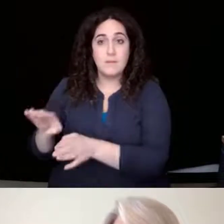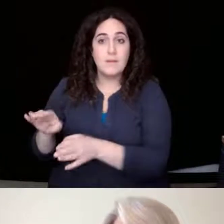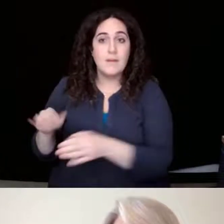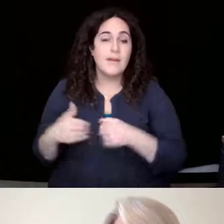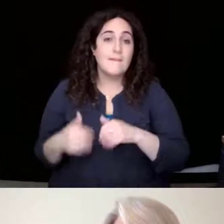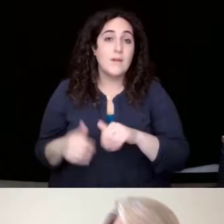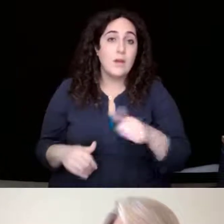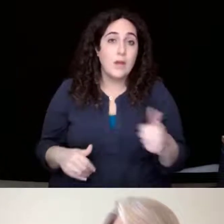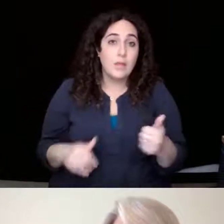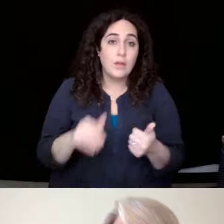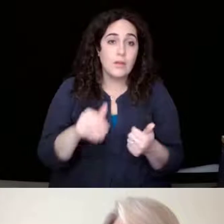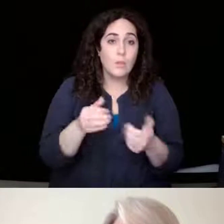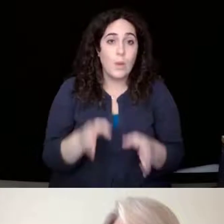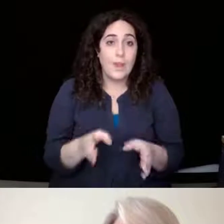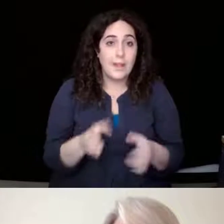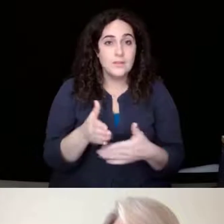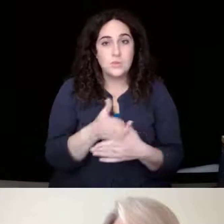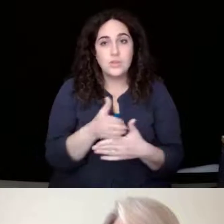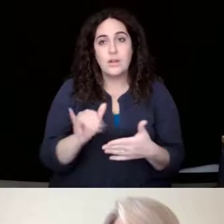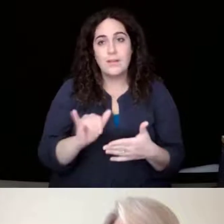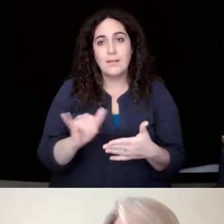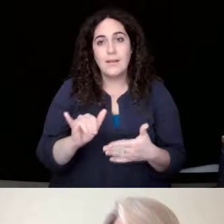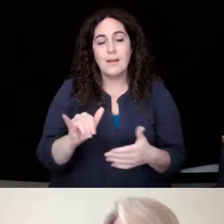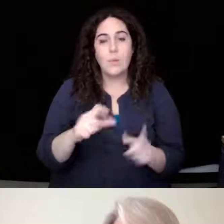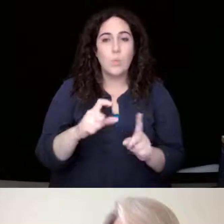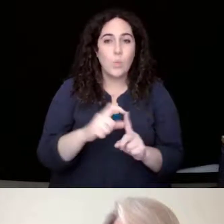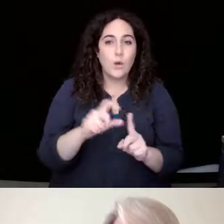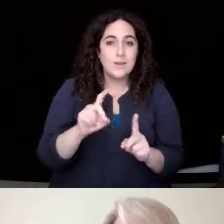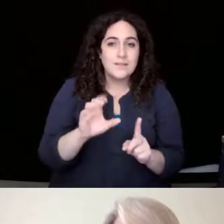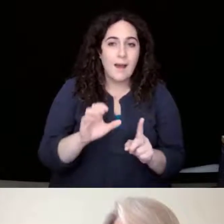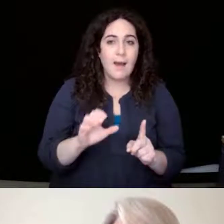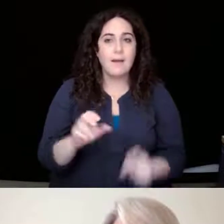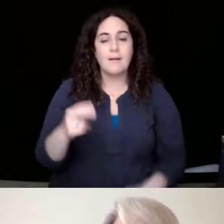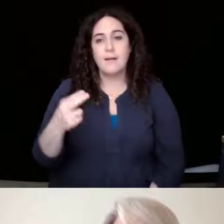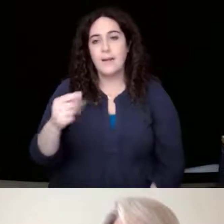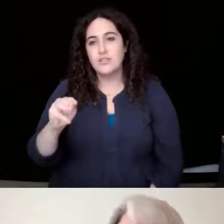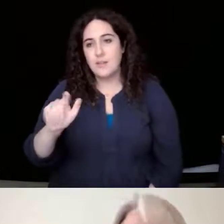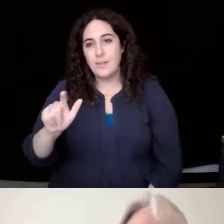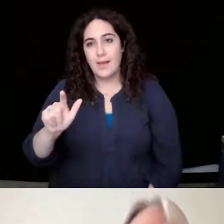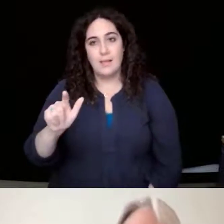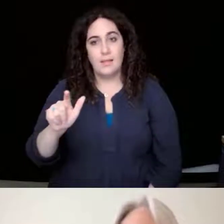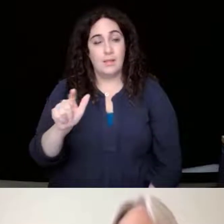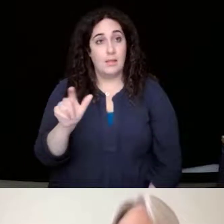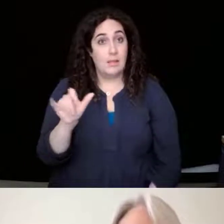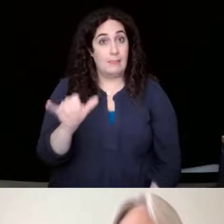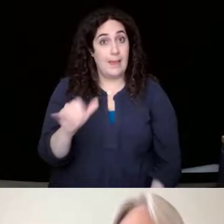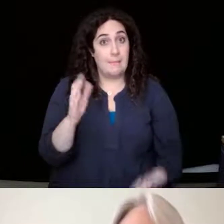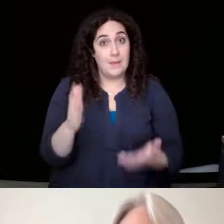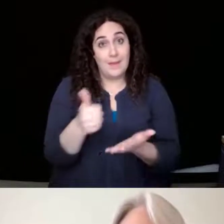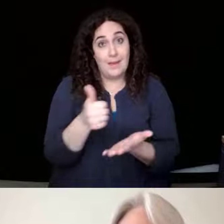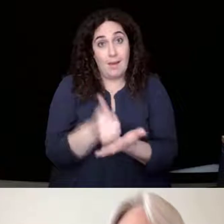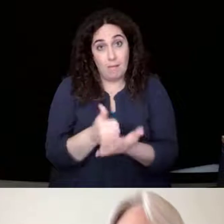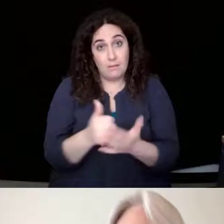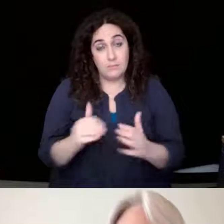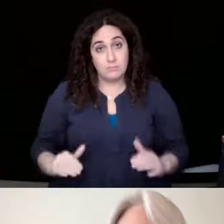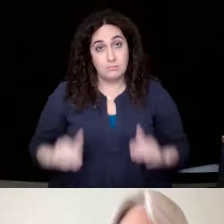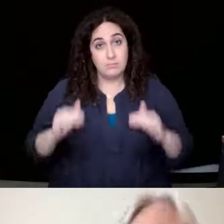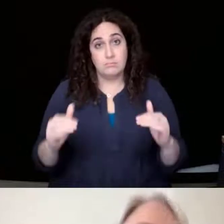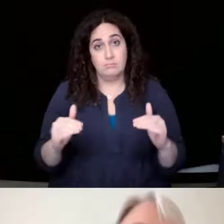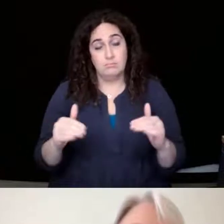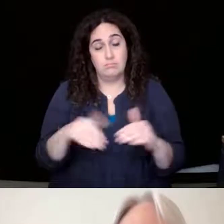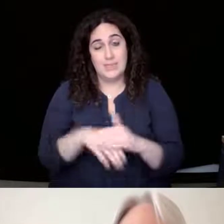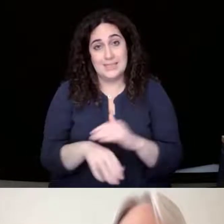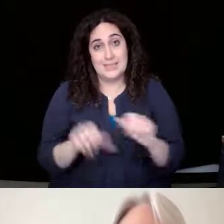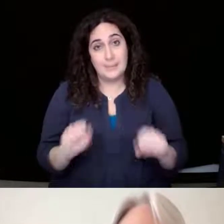file or an HTML paper, that can go some way to make things a lot more accessible, but it's going to require